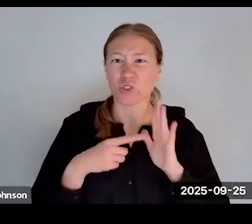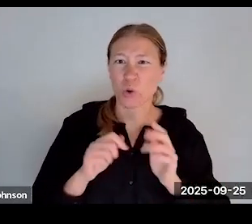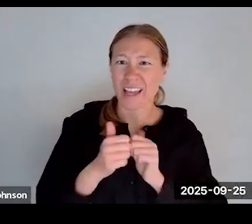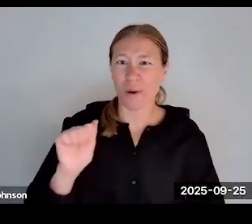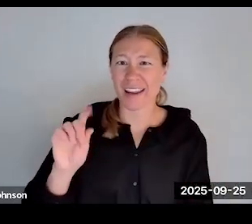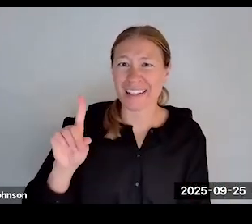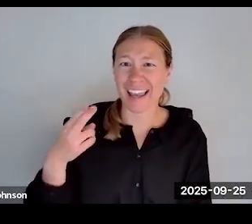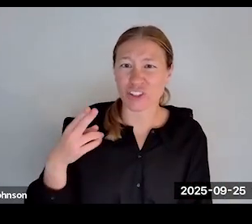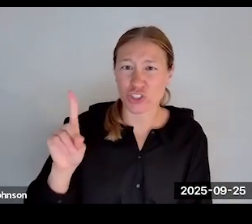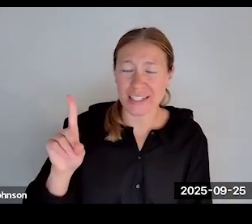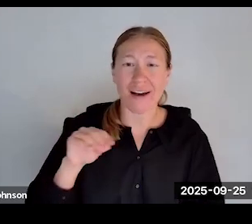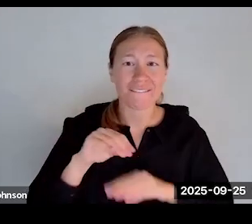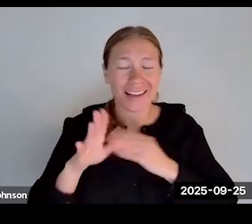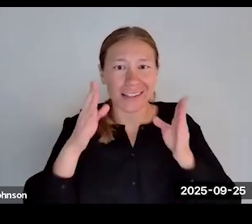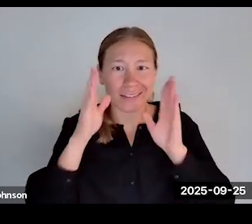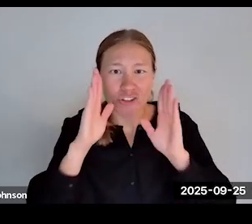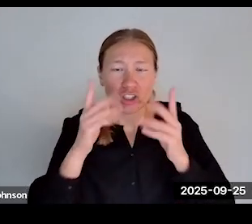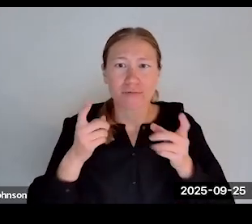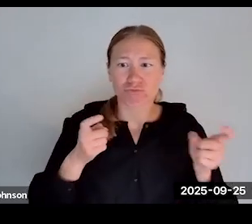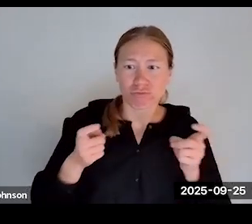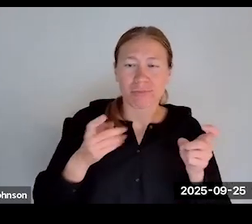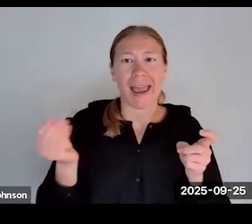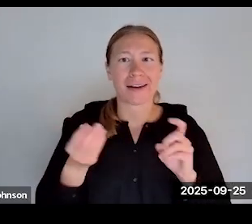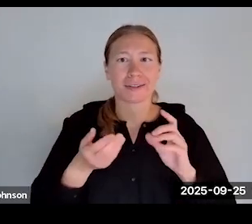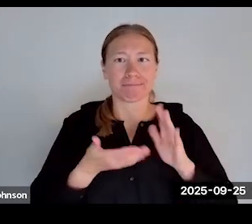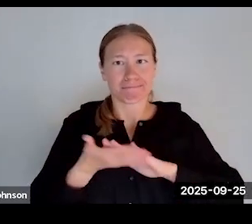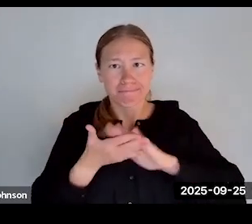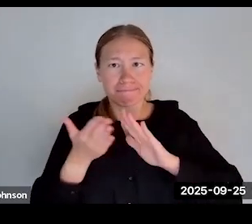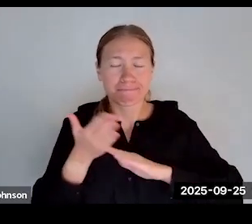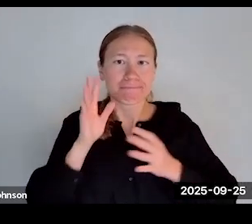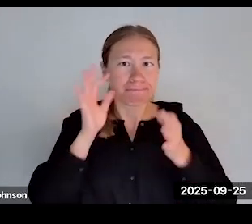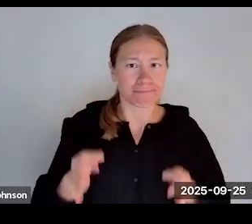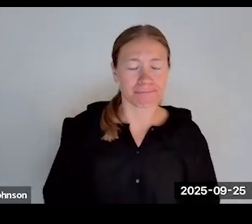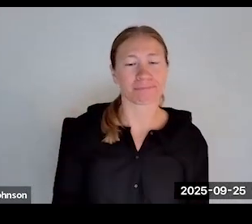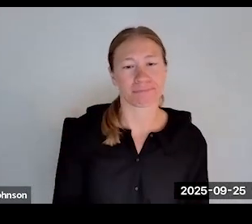attention, regulation, and executive functioning.